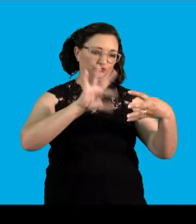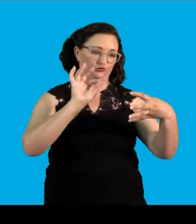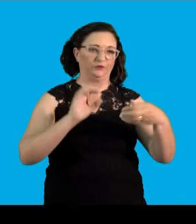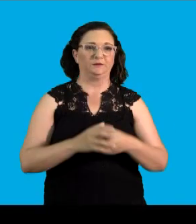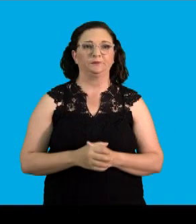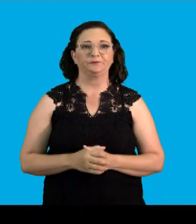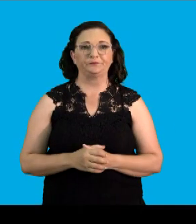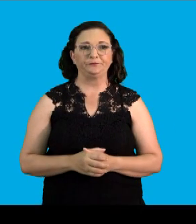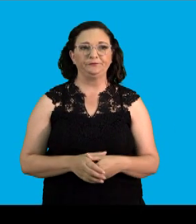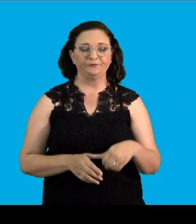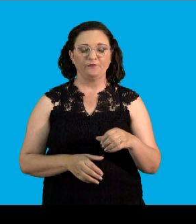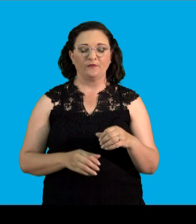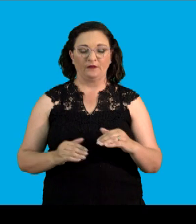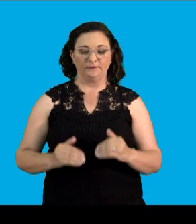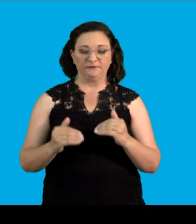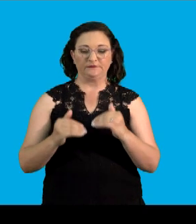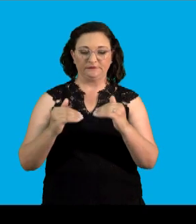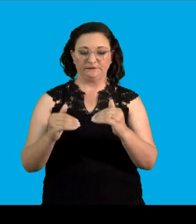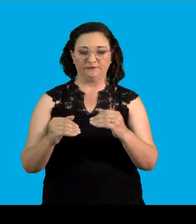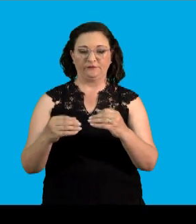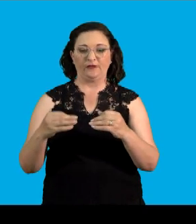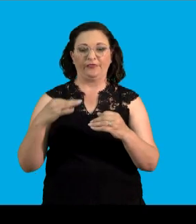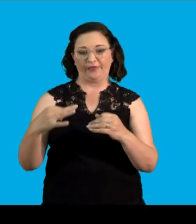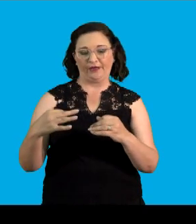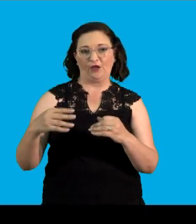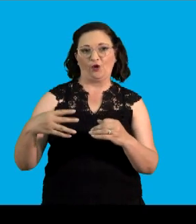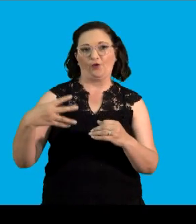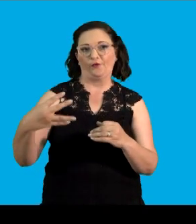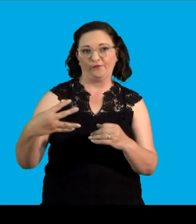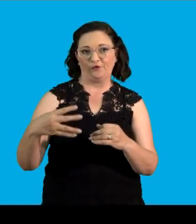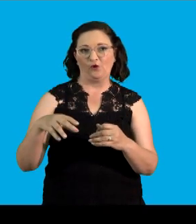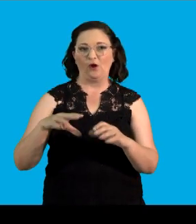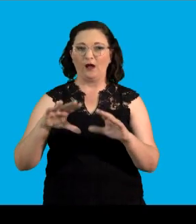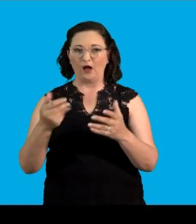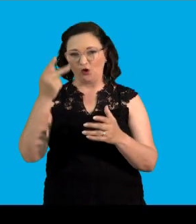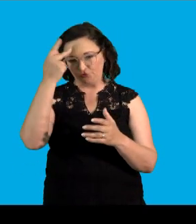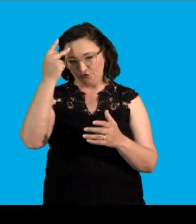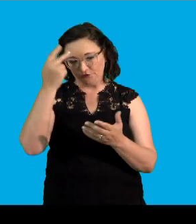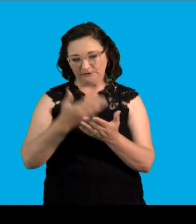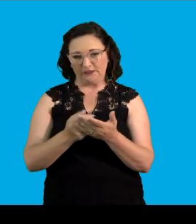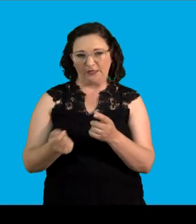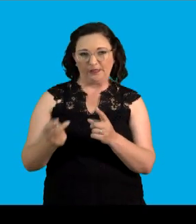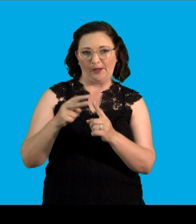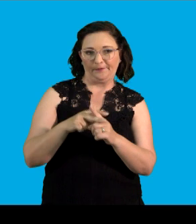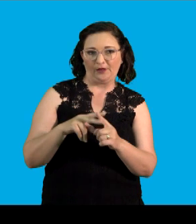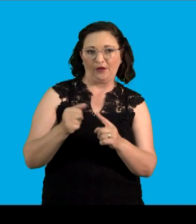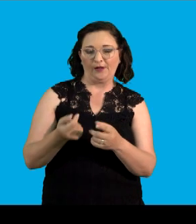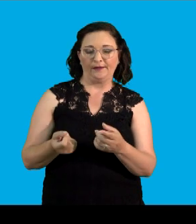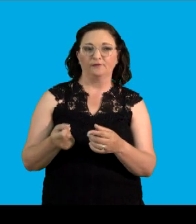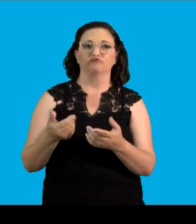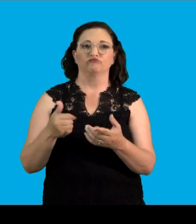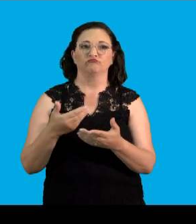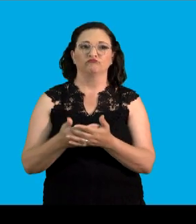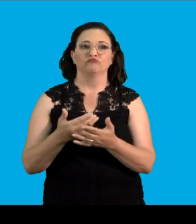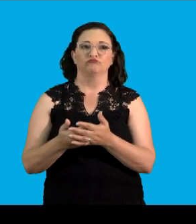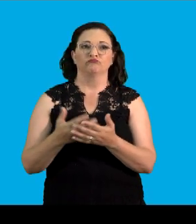then when we move on to level 3 and level 4, level 3 is your application or applying knowledge. Level 4 is analysis. So this